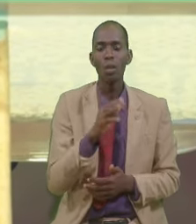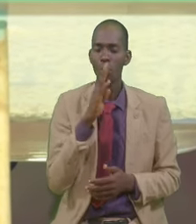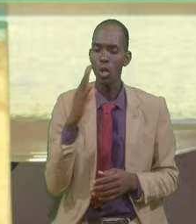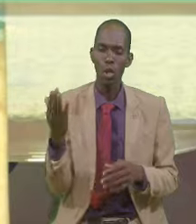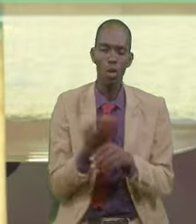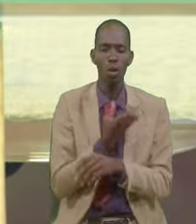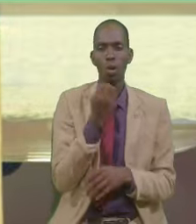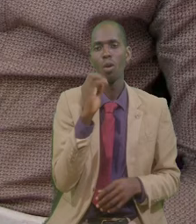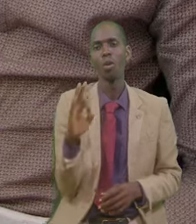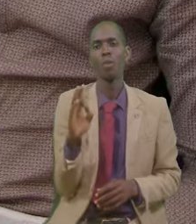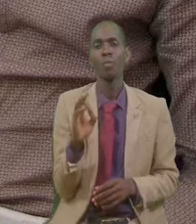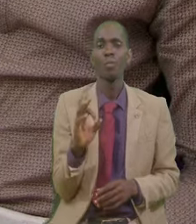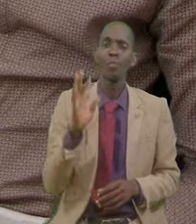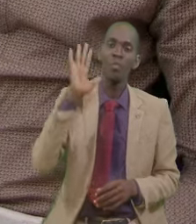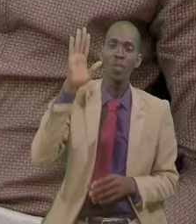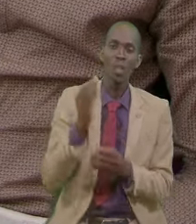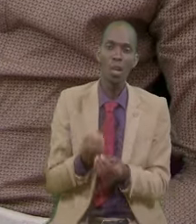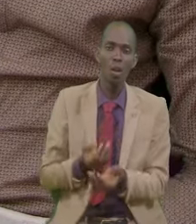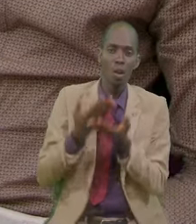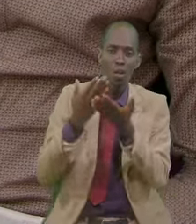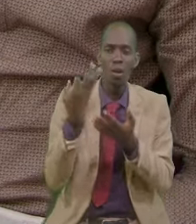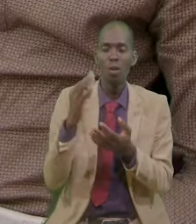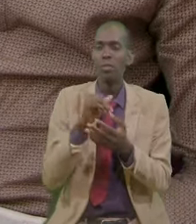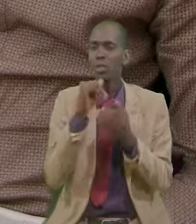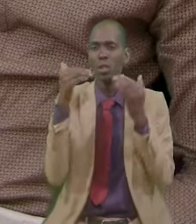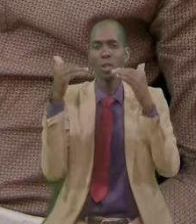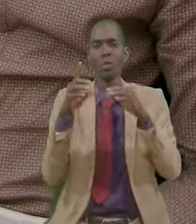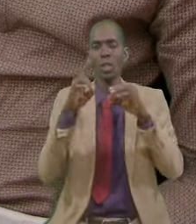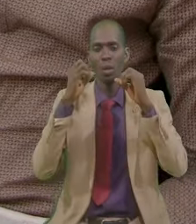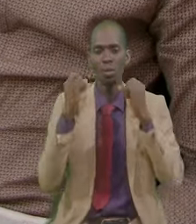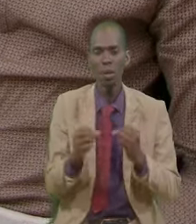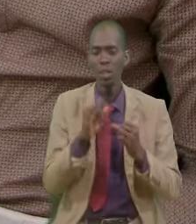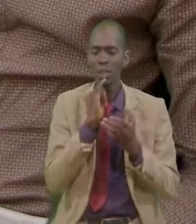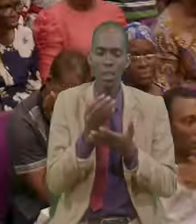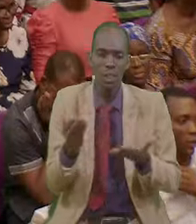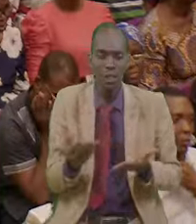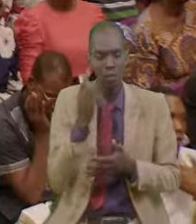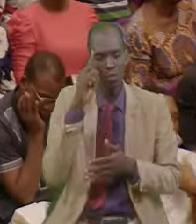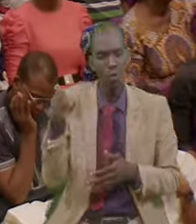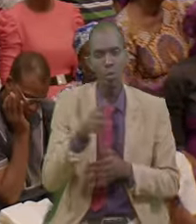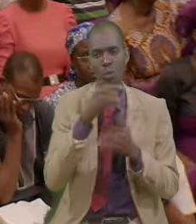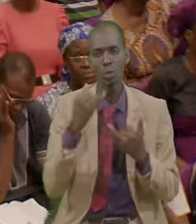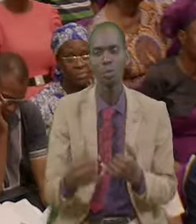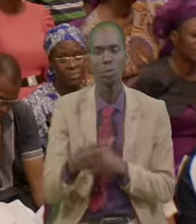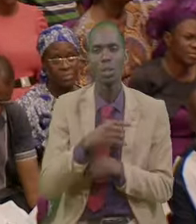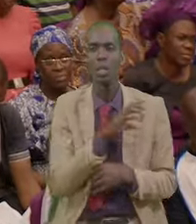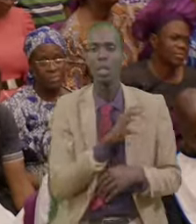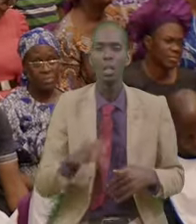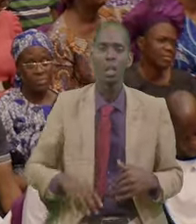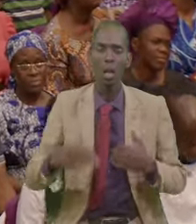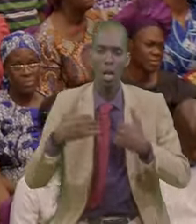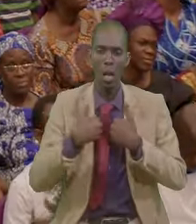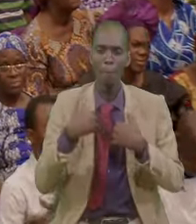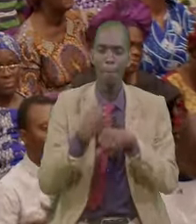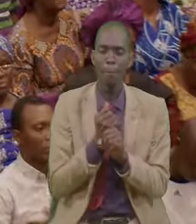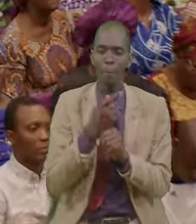today. His offer of unlimited power is available for you today. Christ has paid the price, and